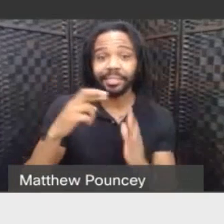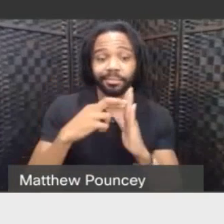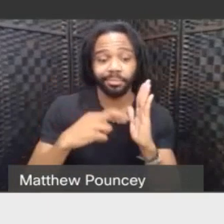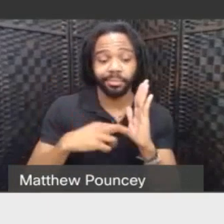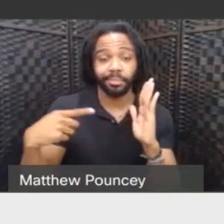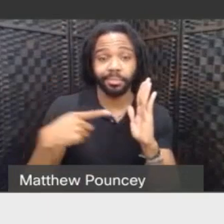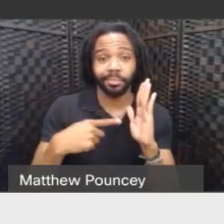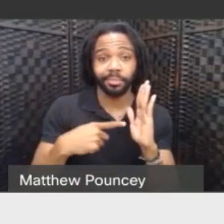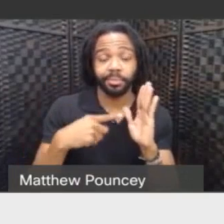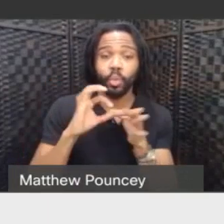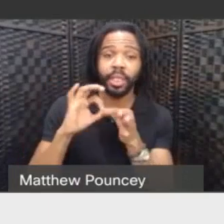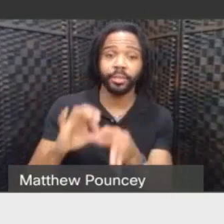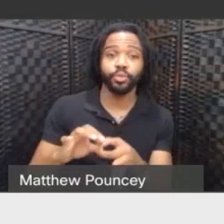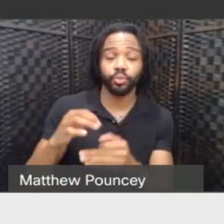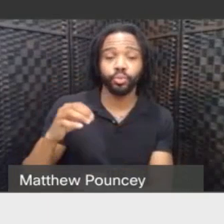regarding